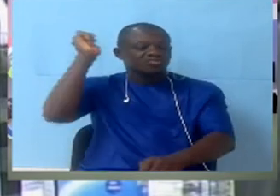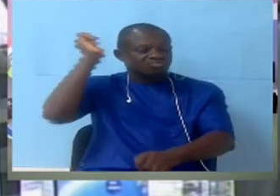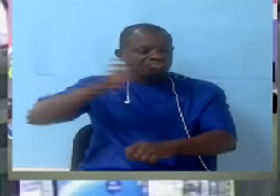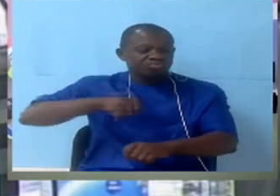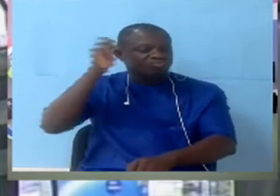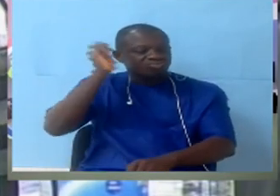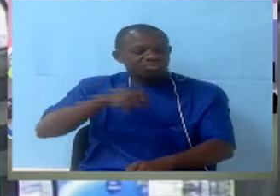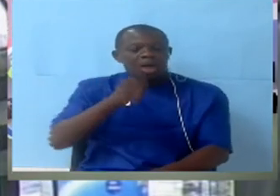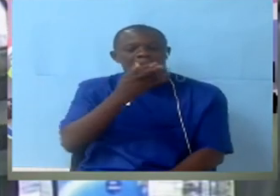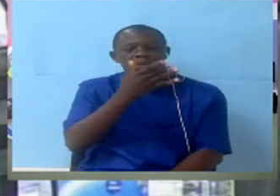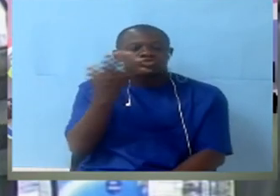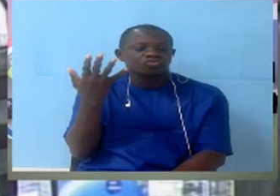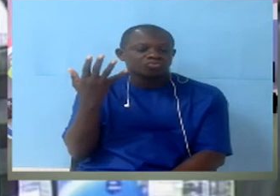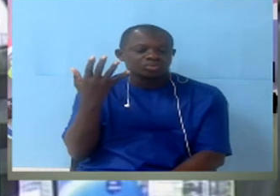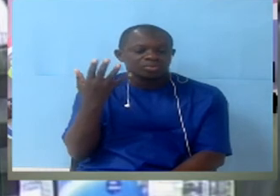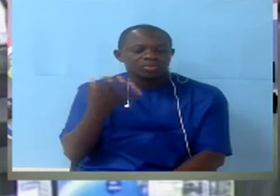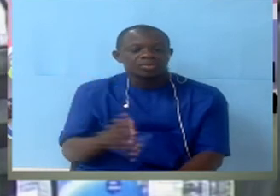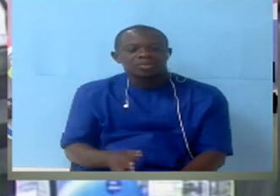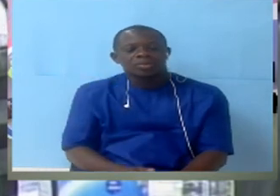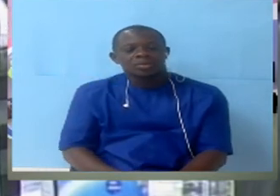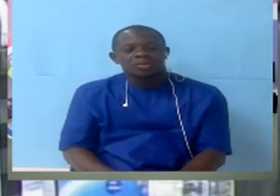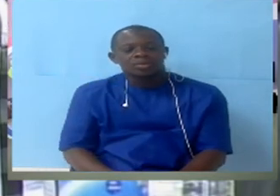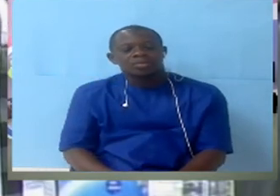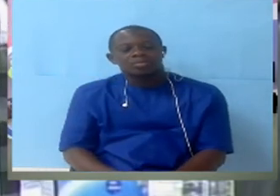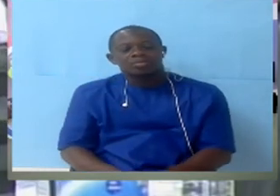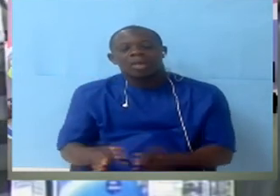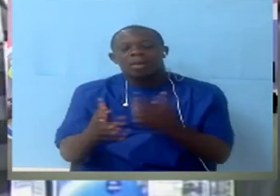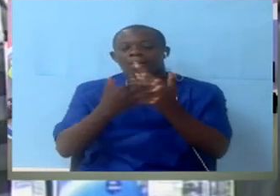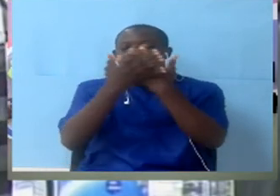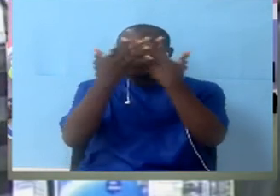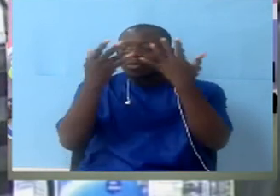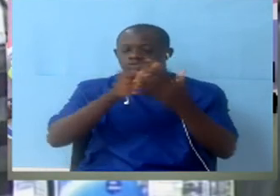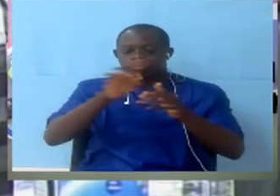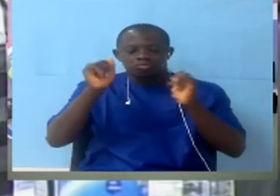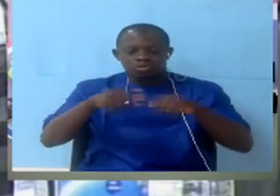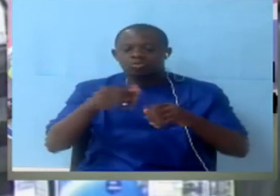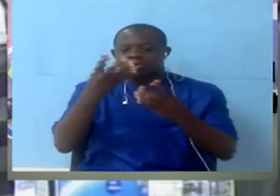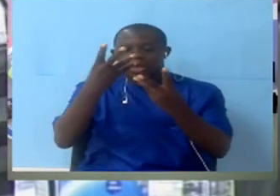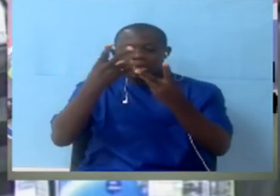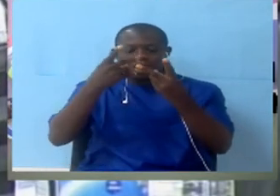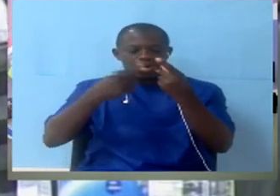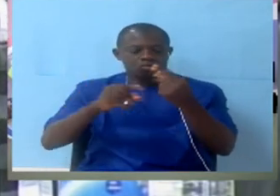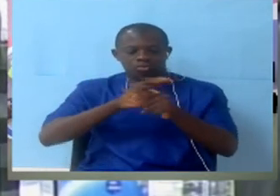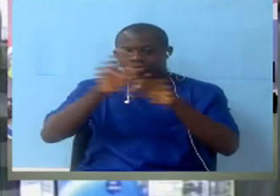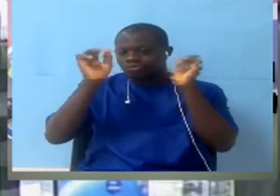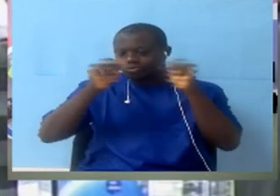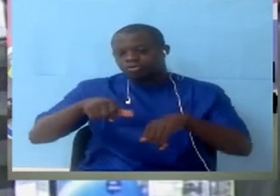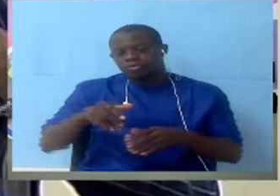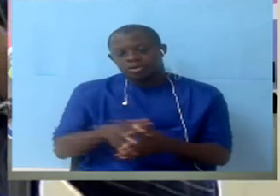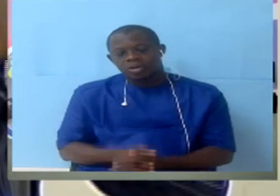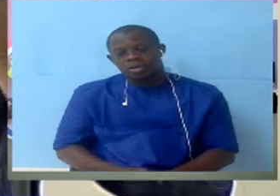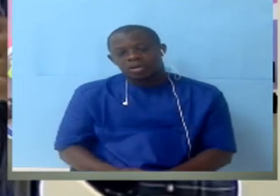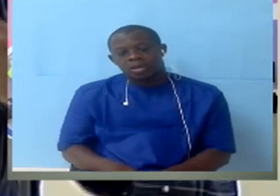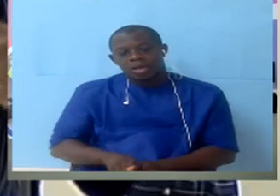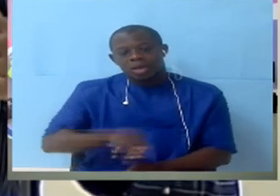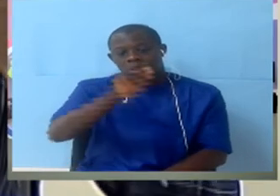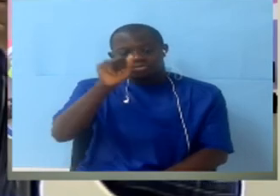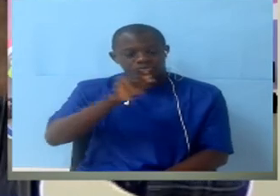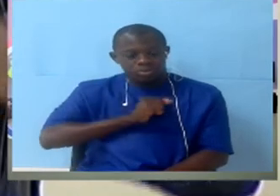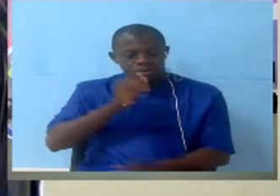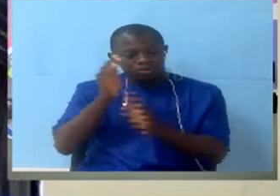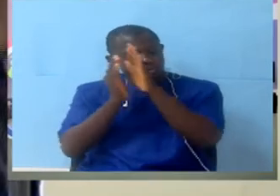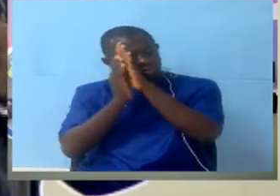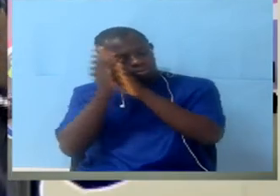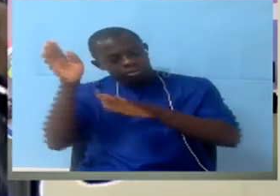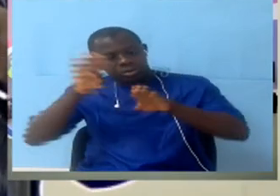Busanyaja danyaje. Busanyaja was yara because ma nta continue la fana. It was many because I was unable to count it. And you just lay on the table.